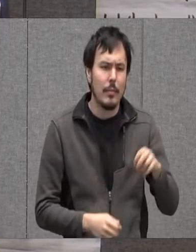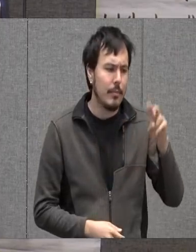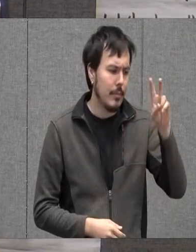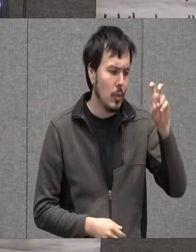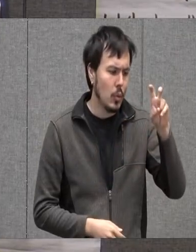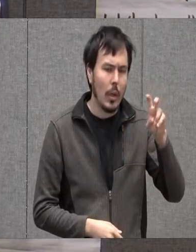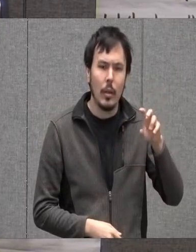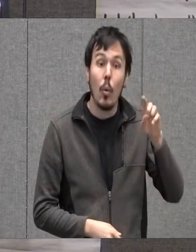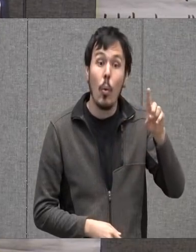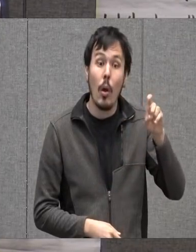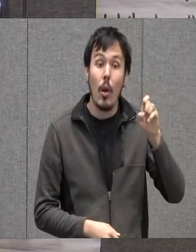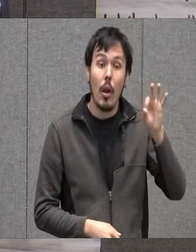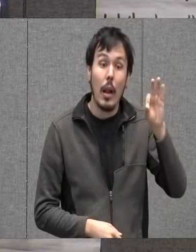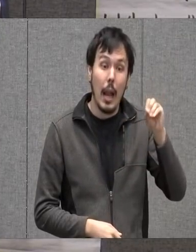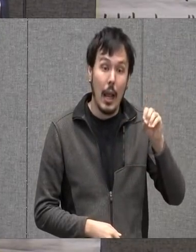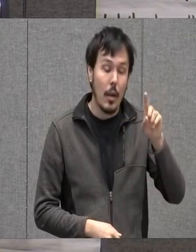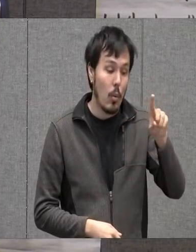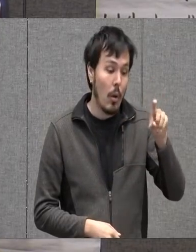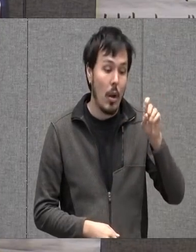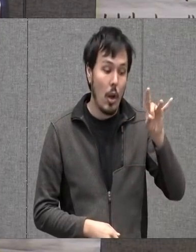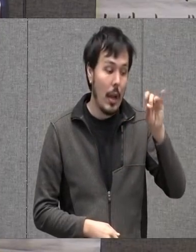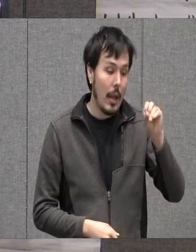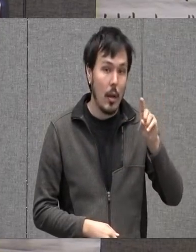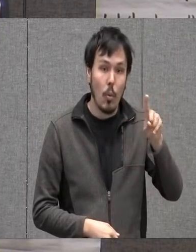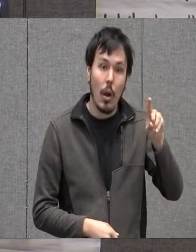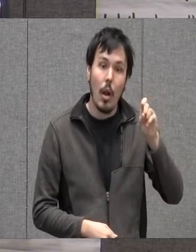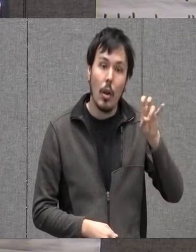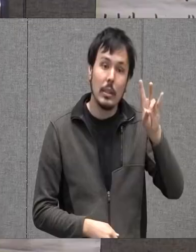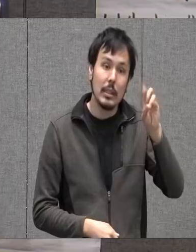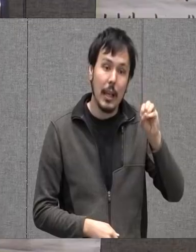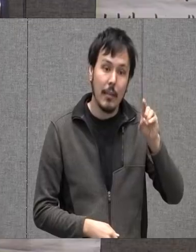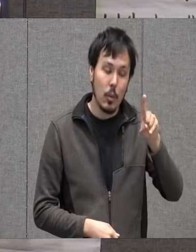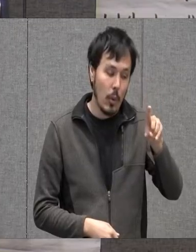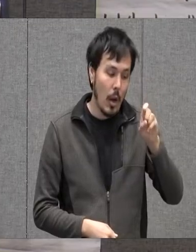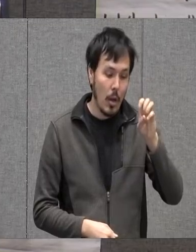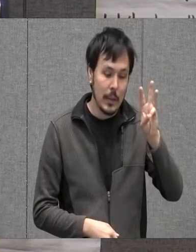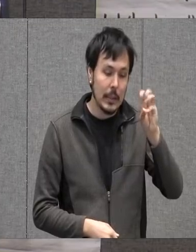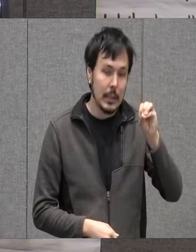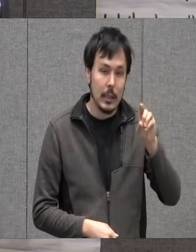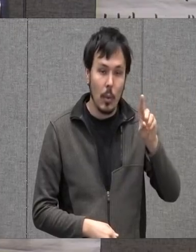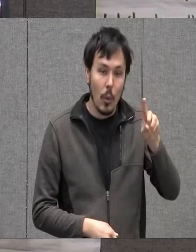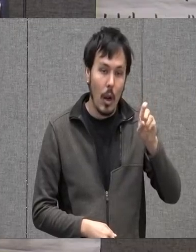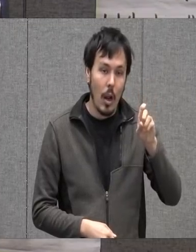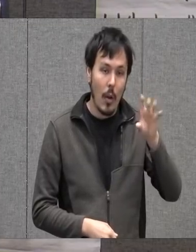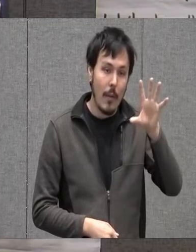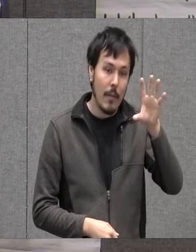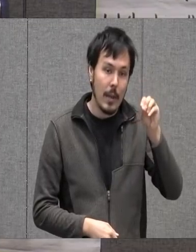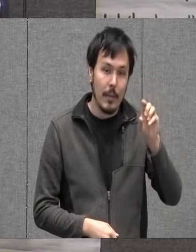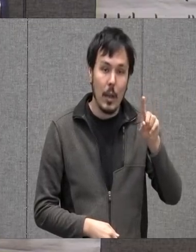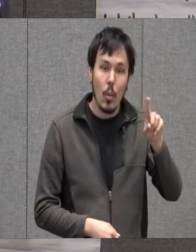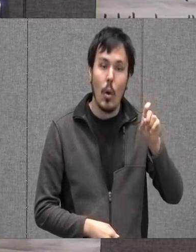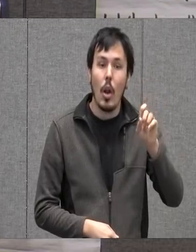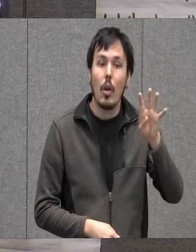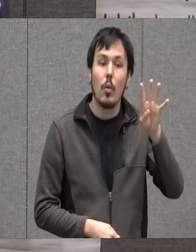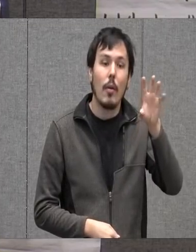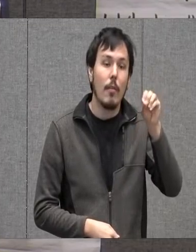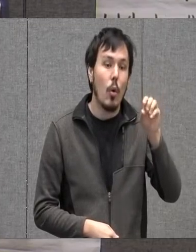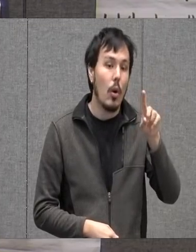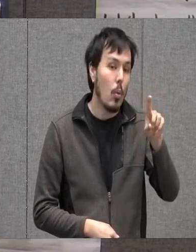190, 180, 170, 160, 150,